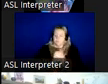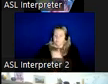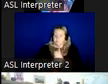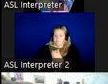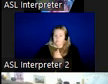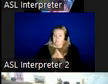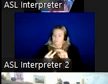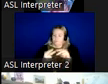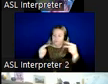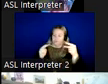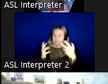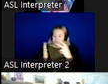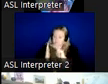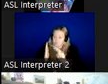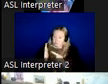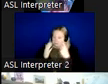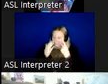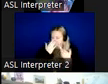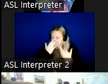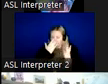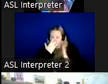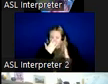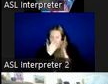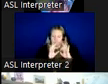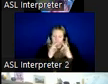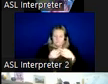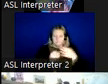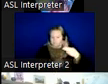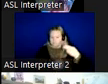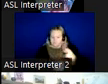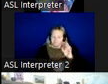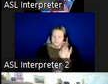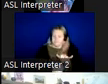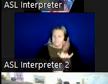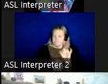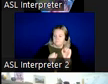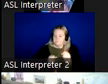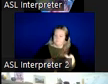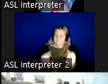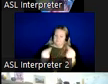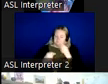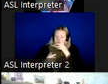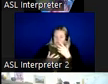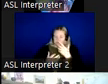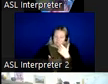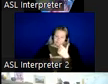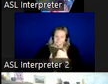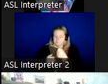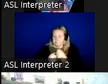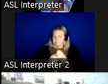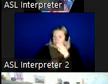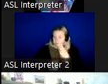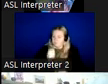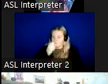and, researching your family history and whatnot, you can come in and we can help you with that as well.